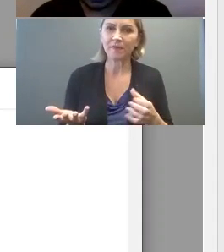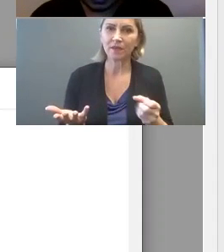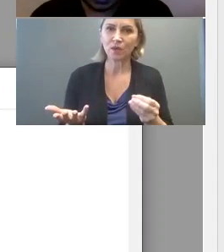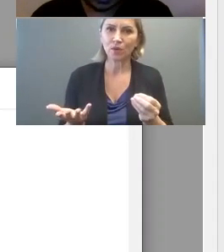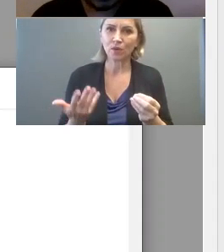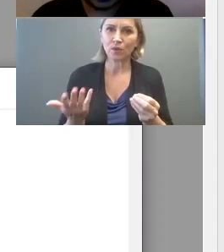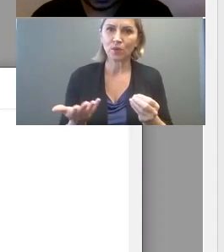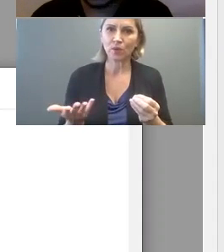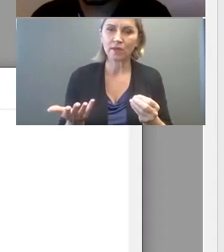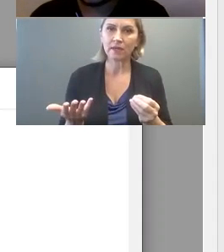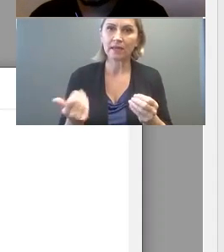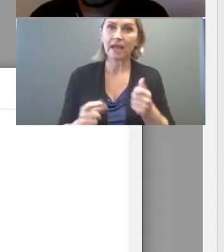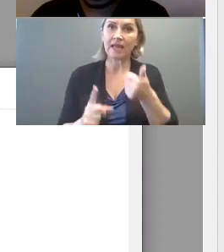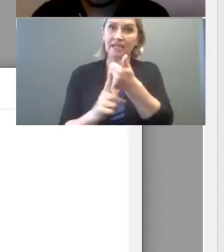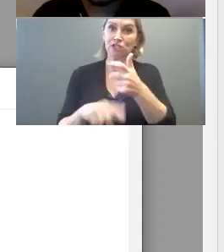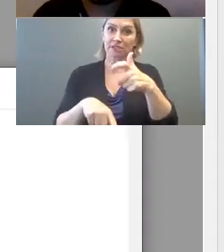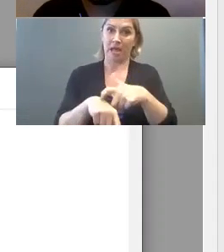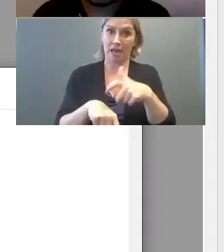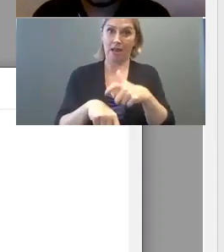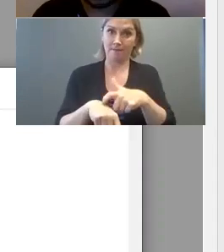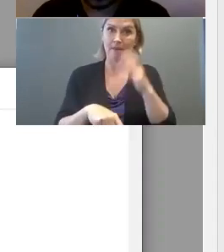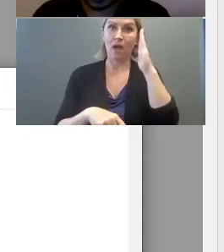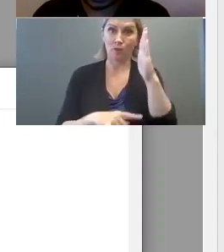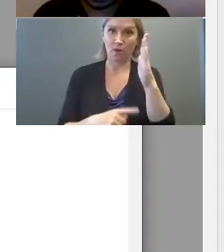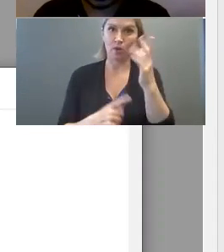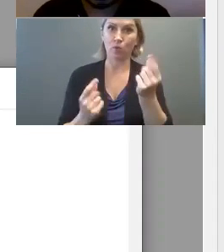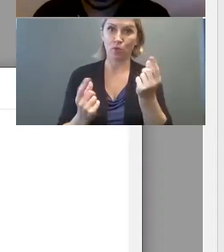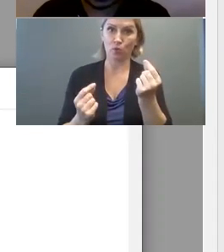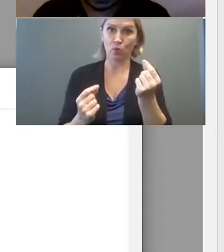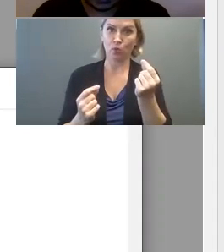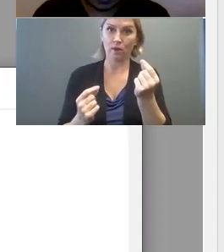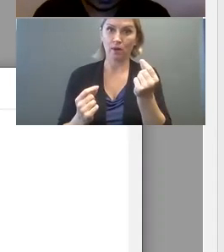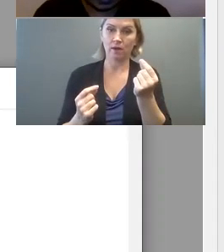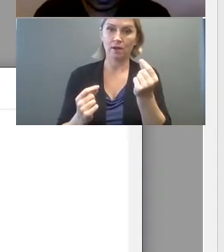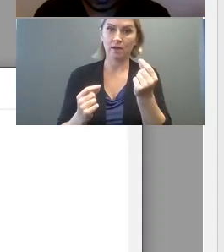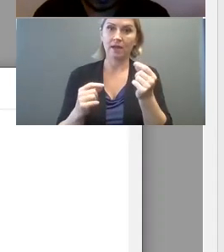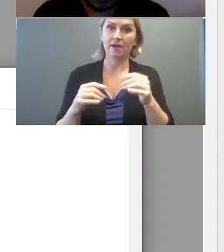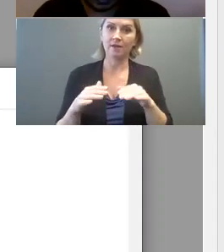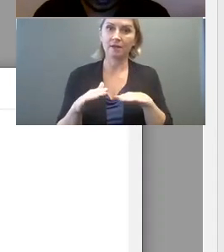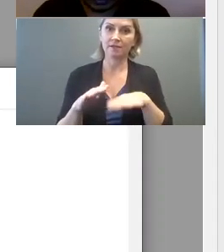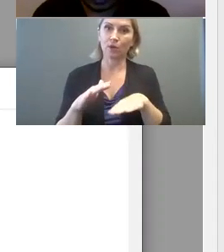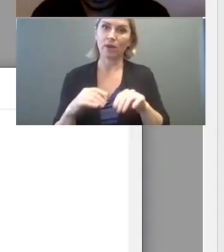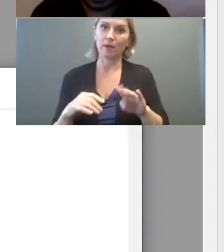whatever. And every time I'm going to cover the base case in a second.